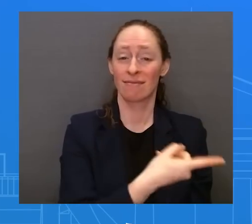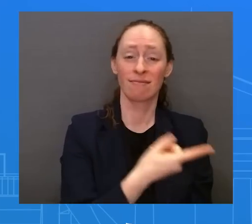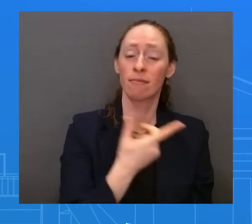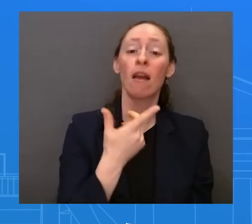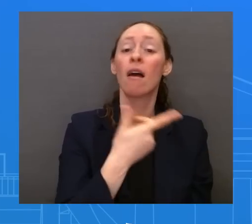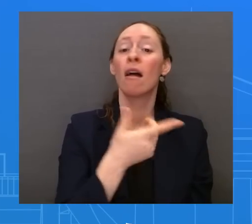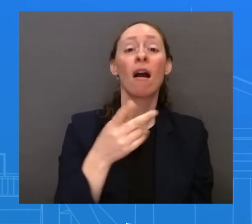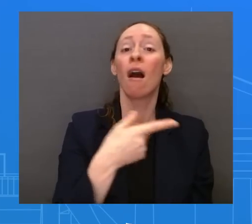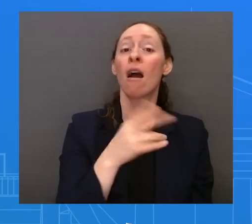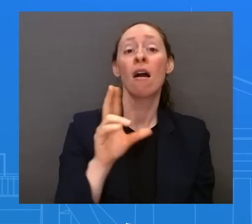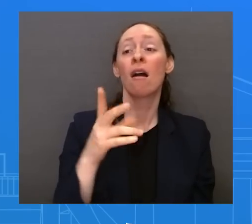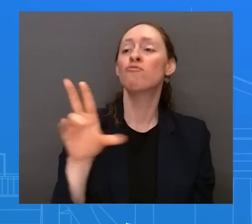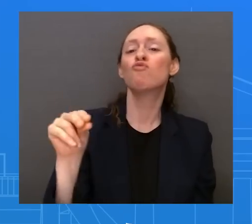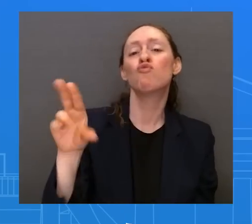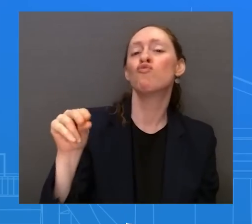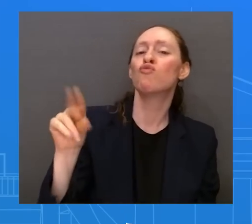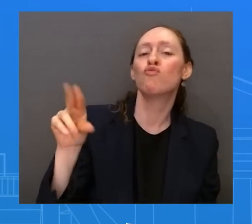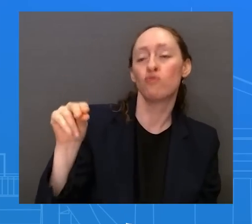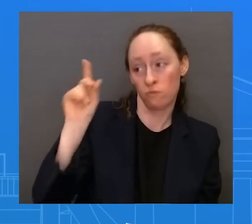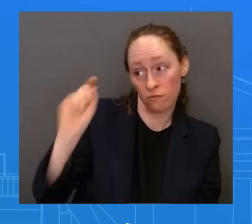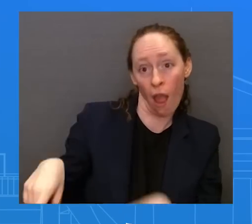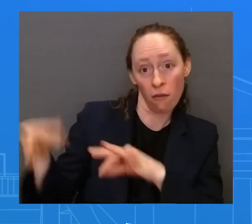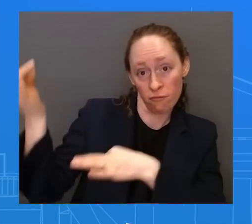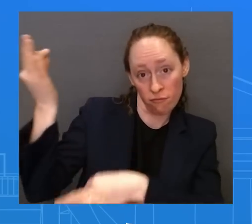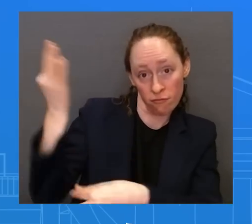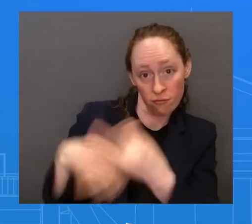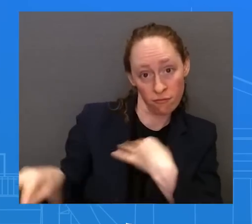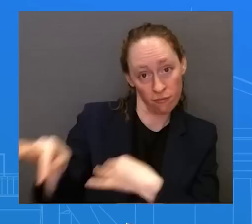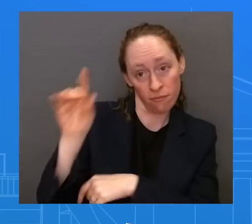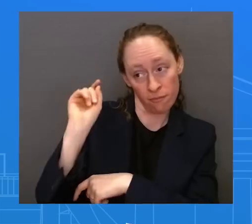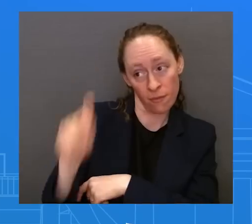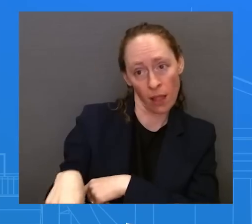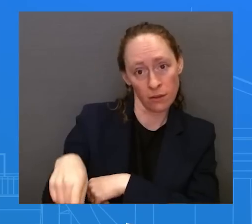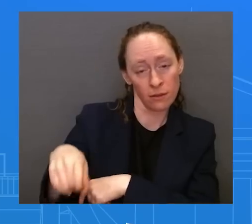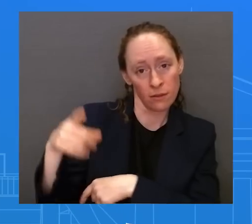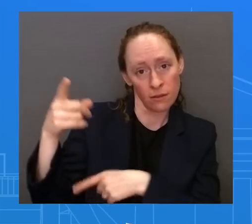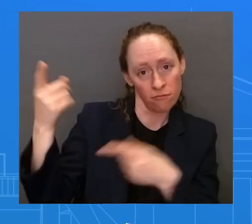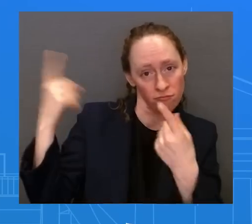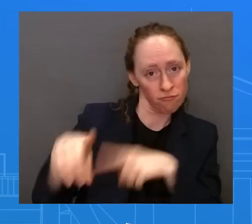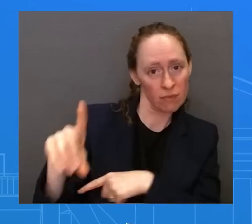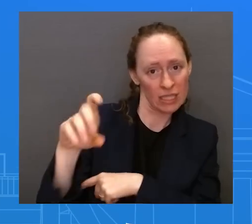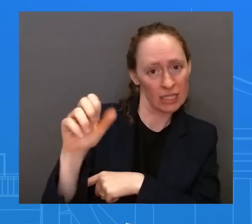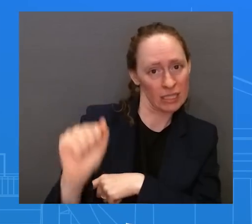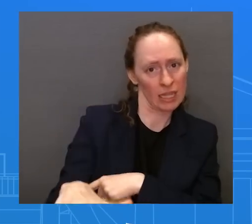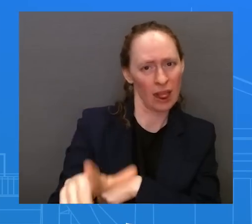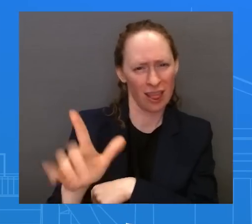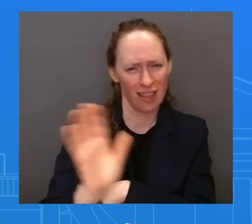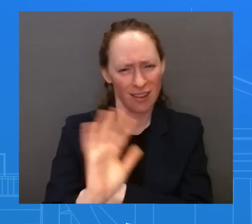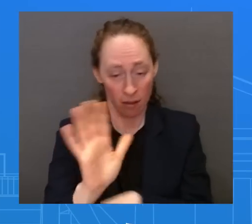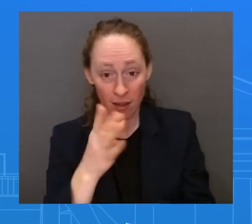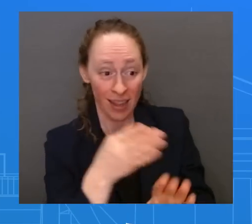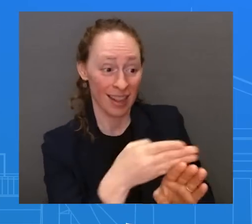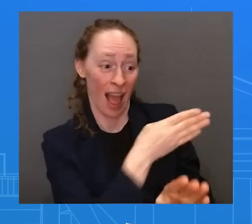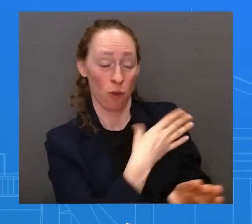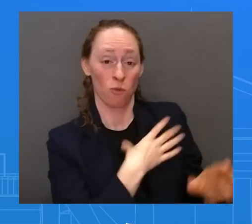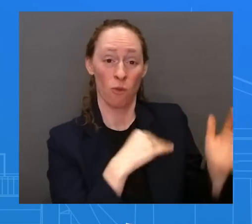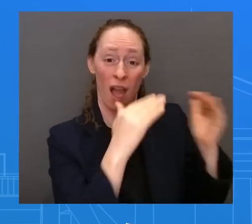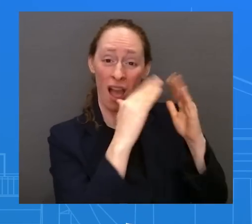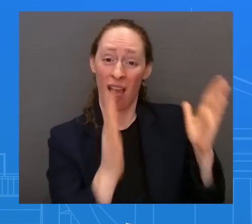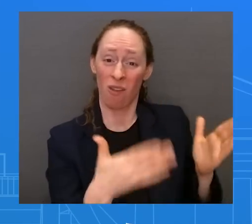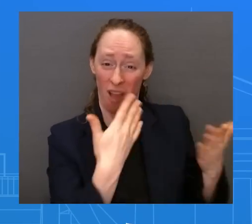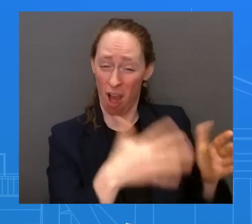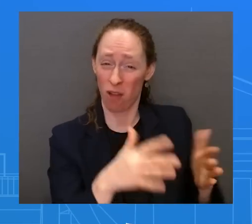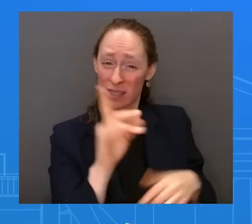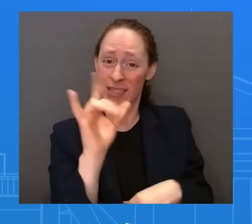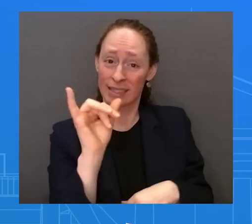not be doing that we've been very very clear they did it three times three times in the last Administration that the US won't